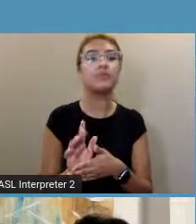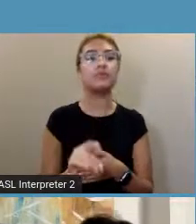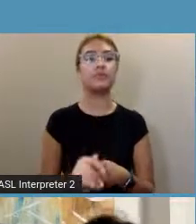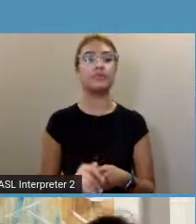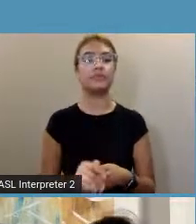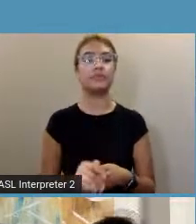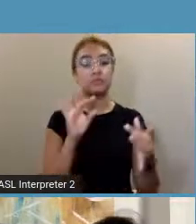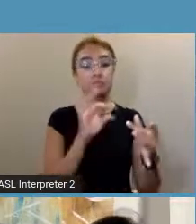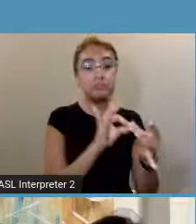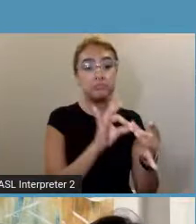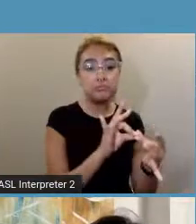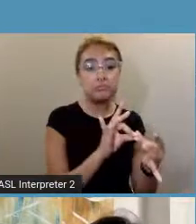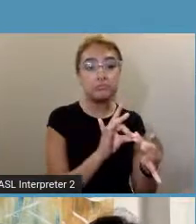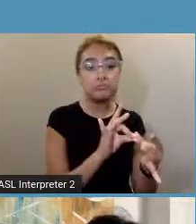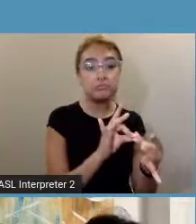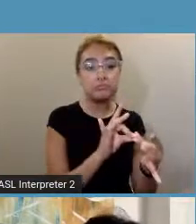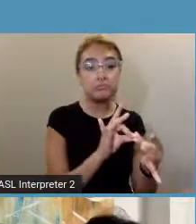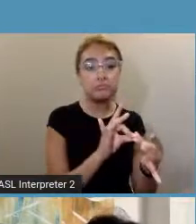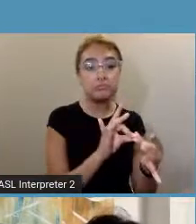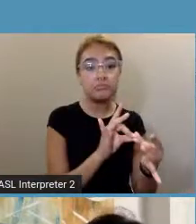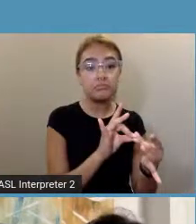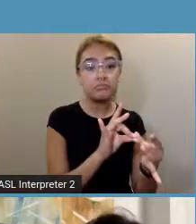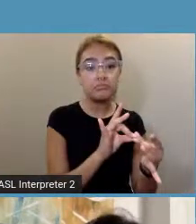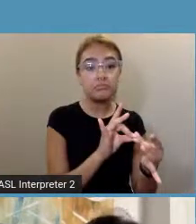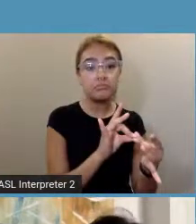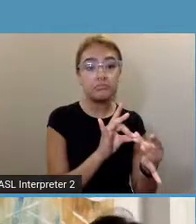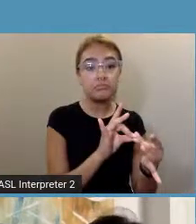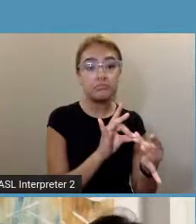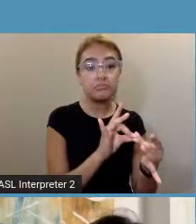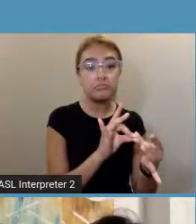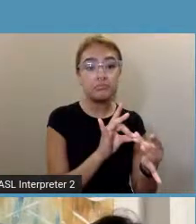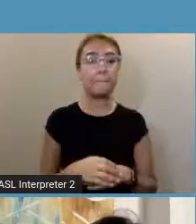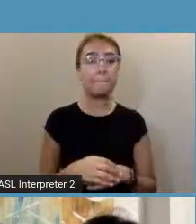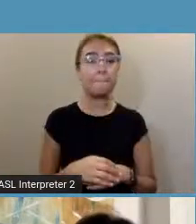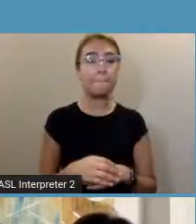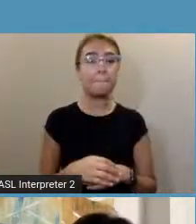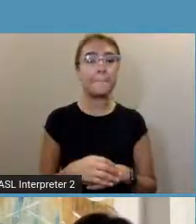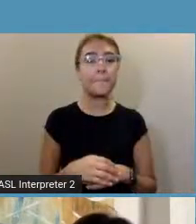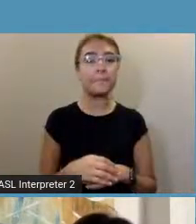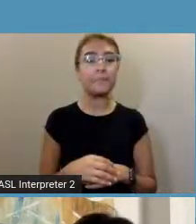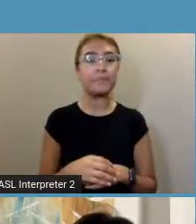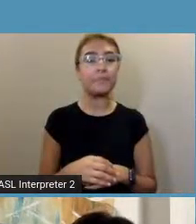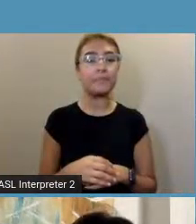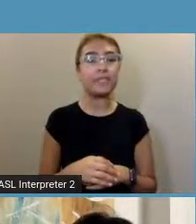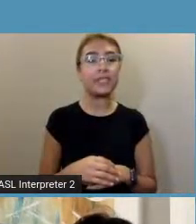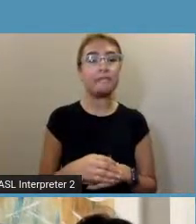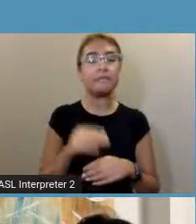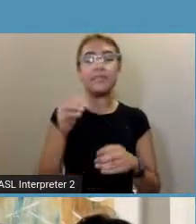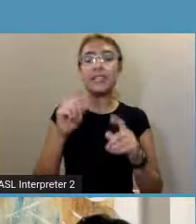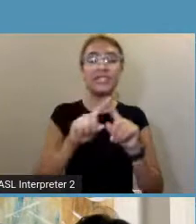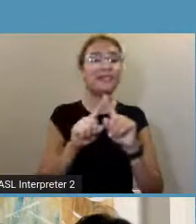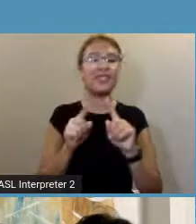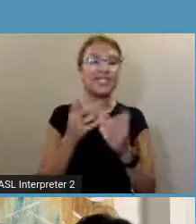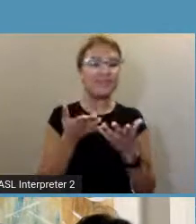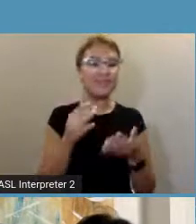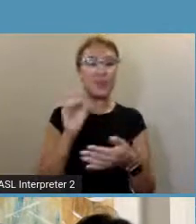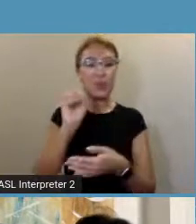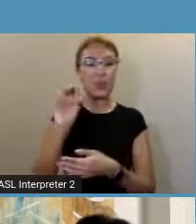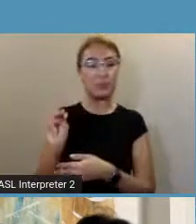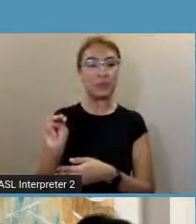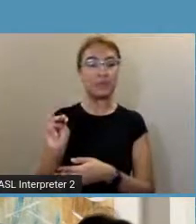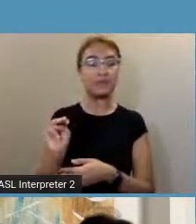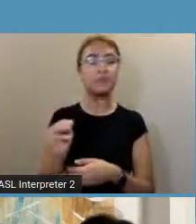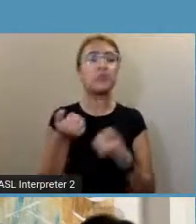video. But you can also see, like, because of how Poppy works, everything is online and social media. So what I've been trying to